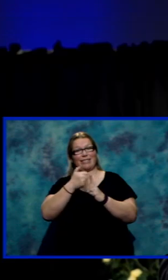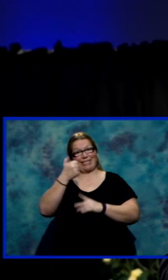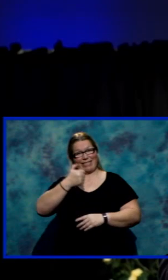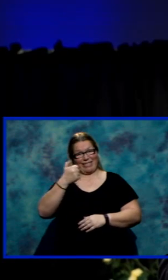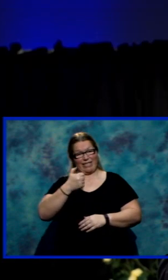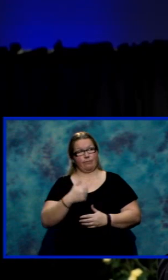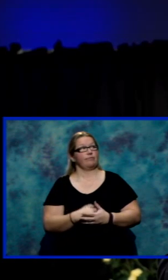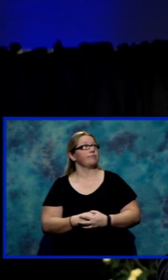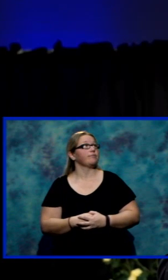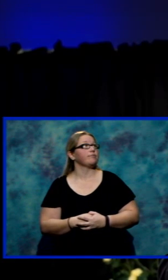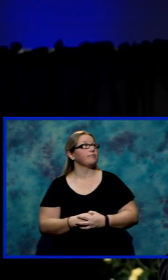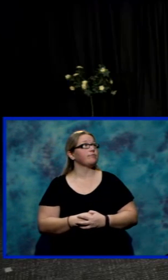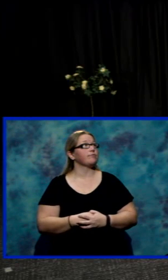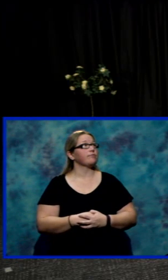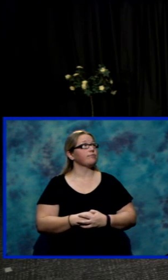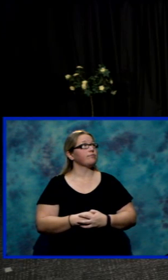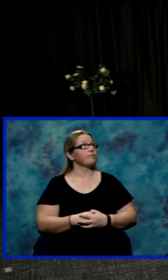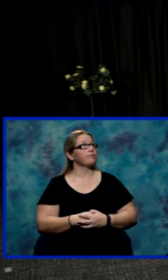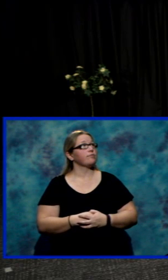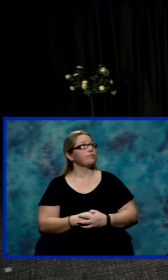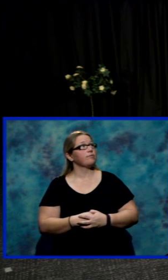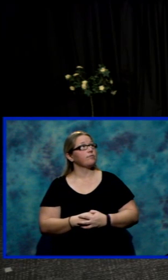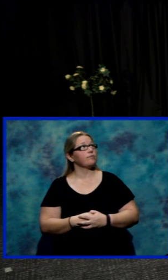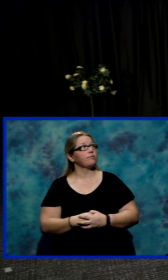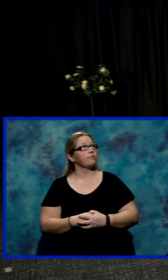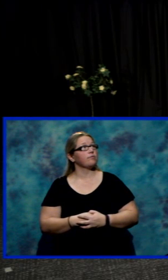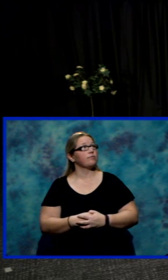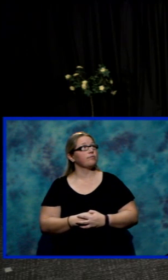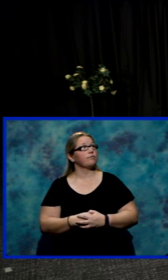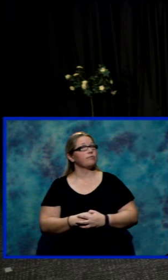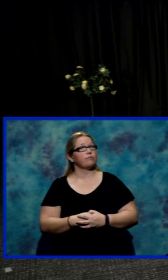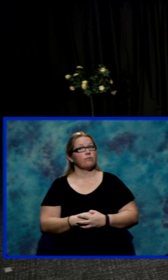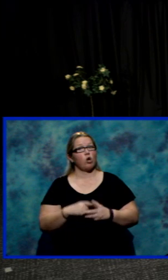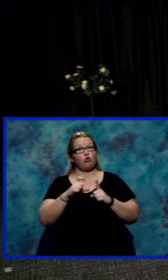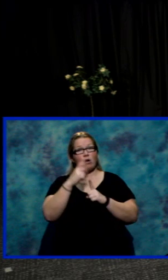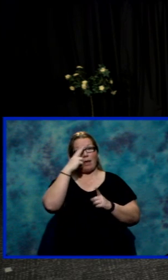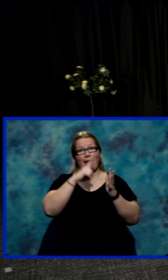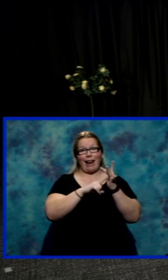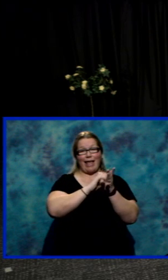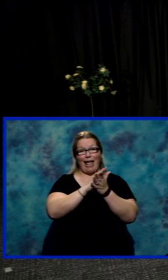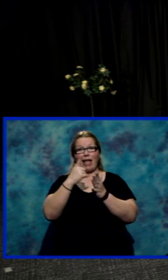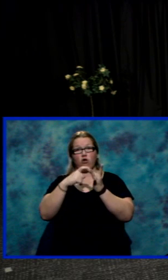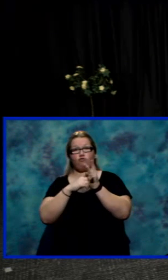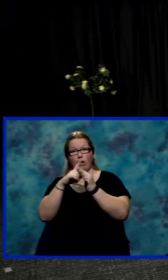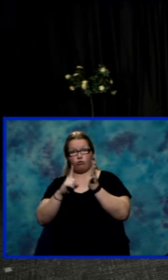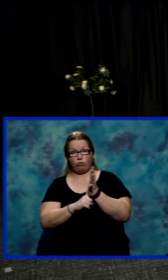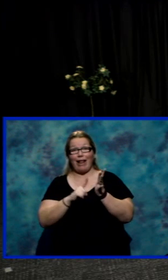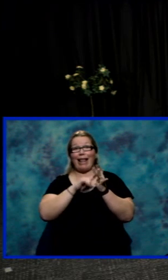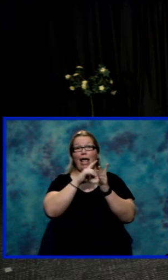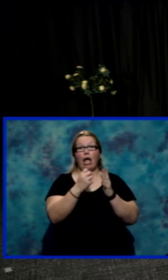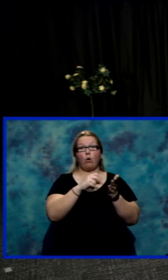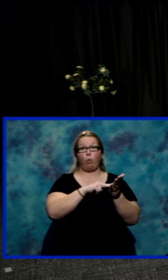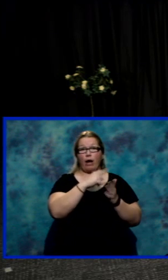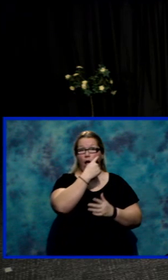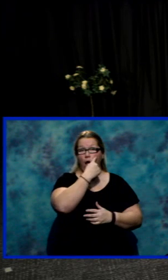two daughters, and the name of the older one was Leah, and the name of the younger one was Rachel. Leah had weak eyes, but Rachel